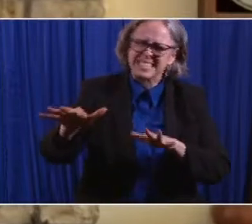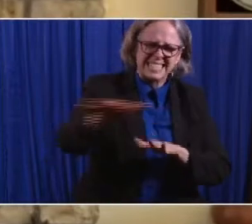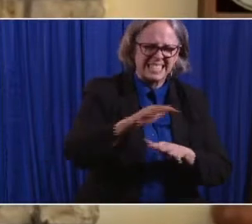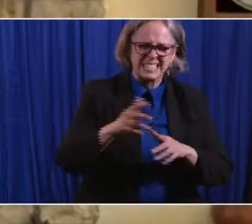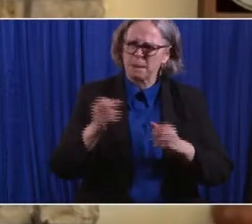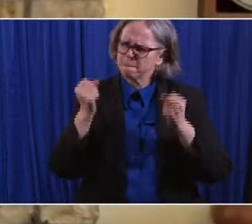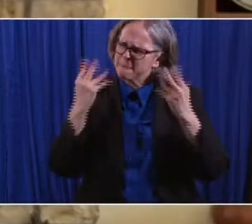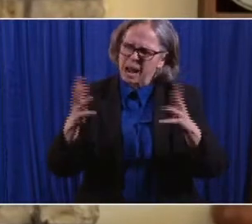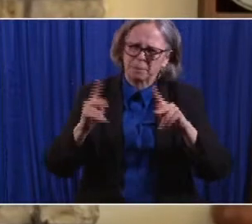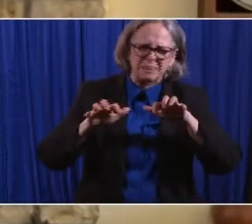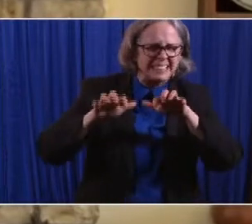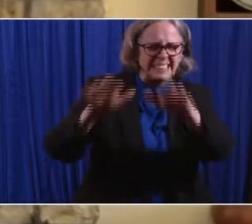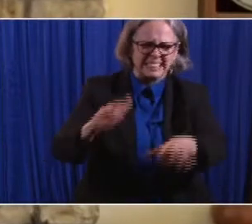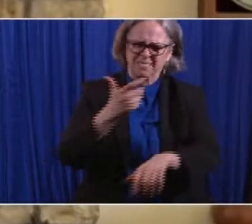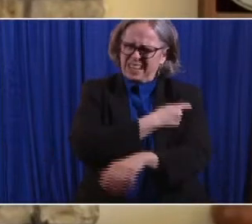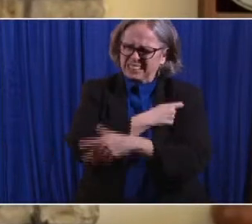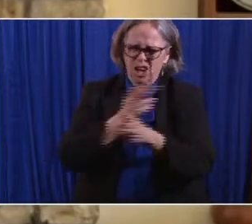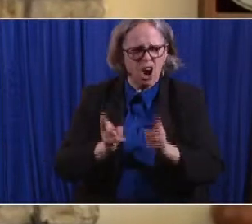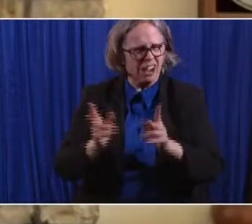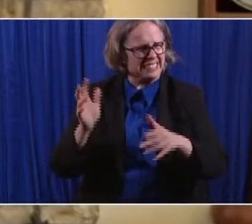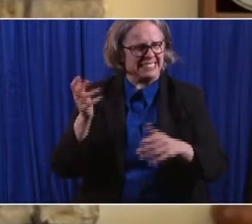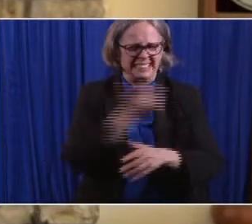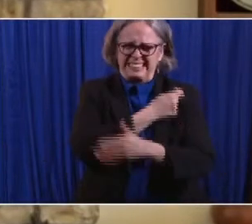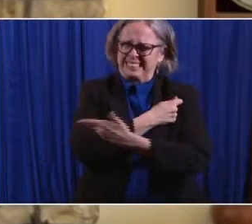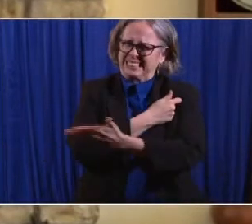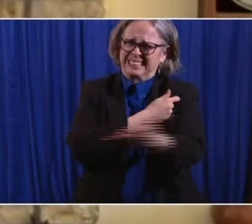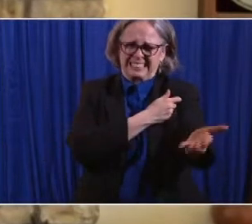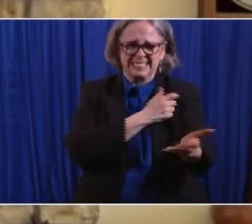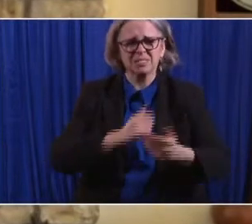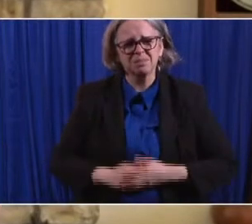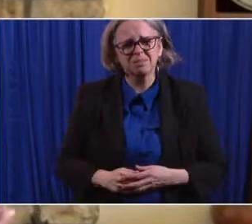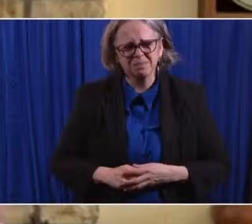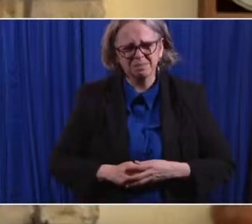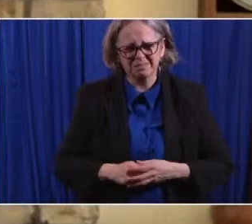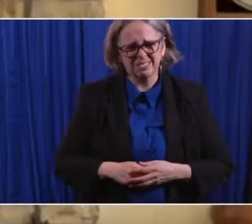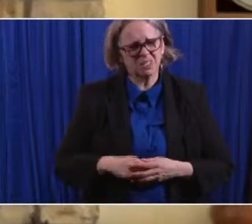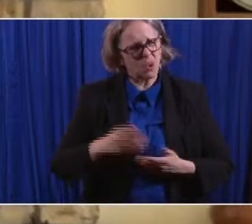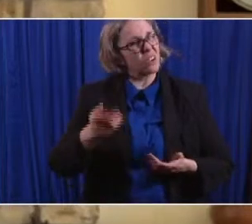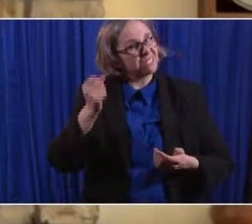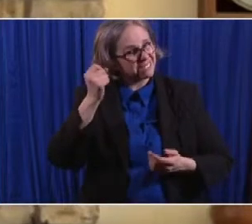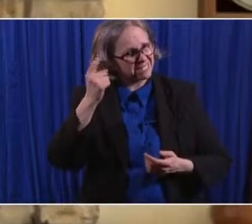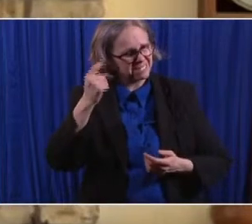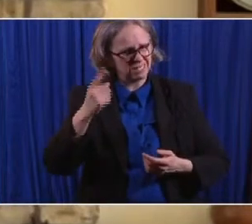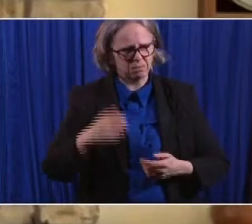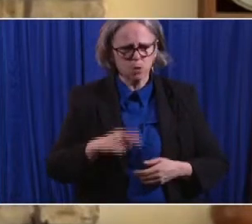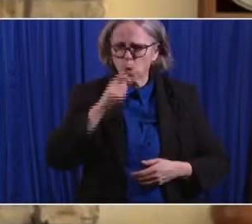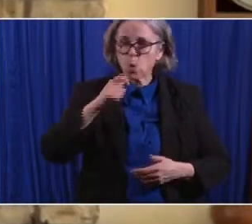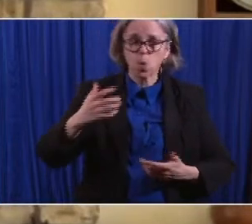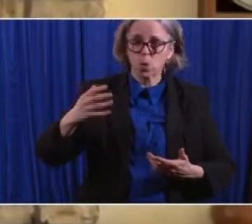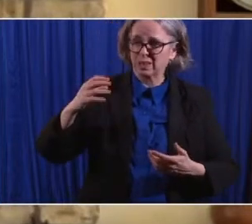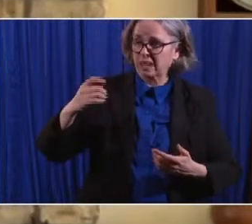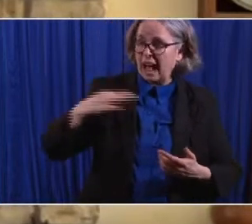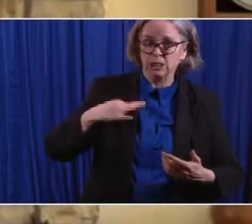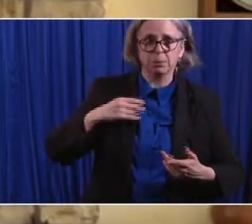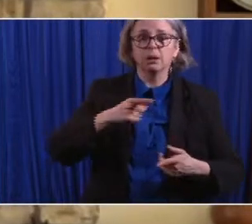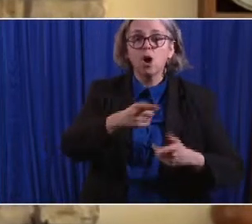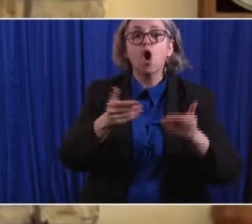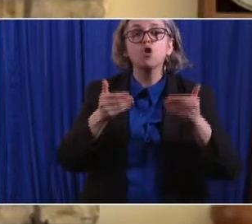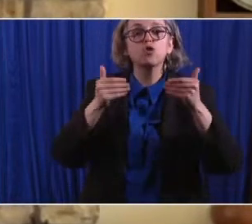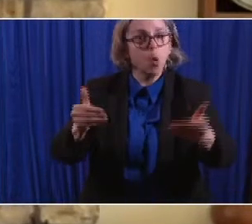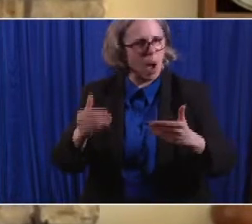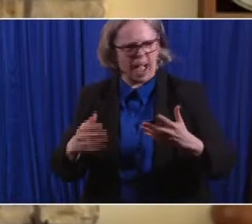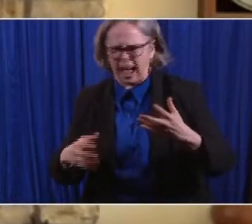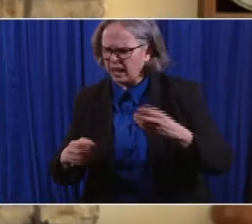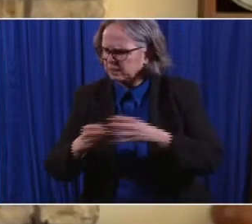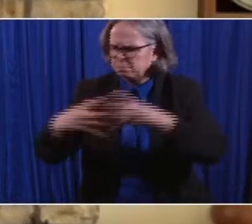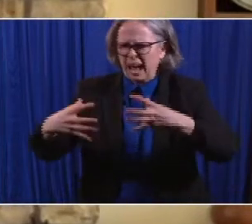we can. And so we have to expand that group of people who are eligible in order